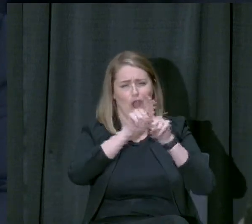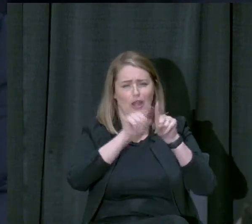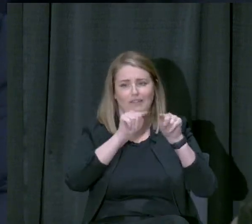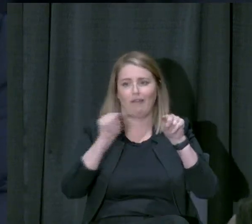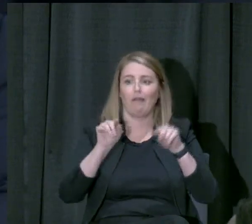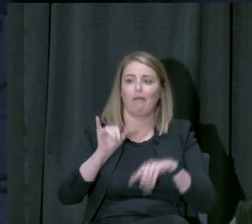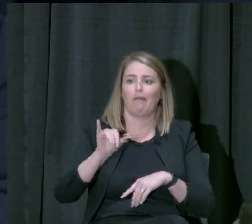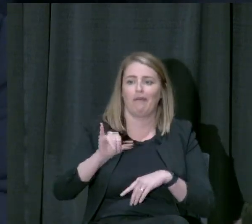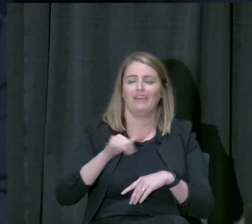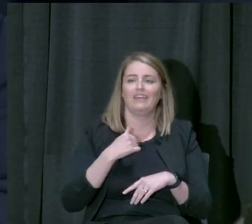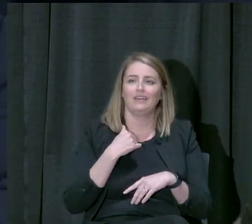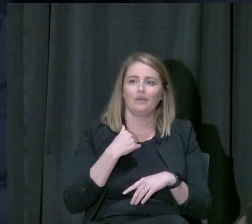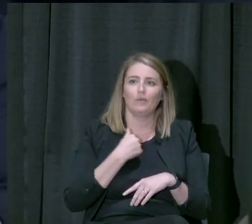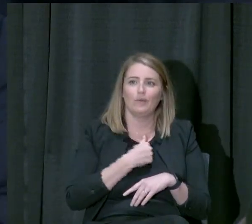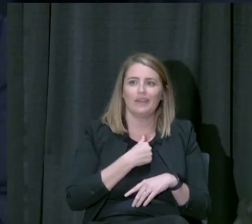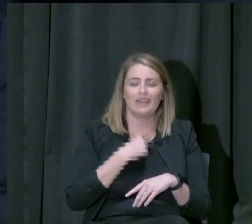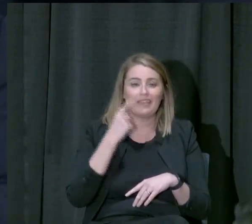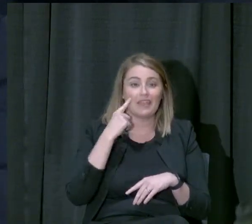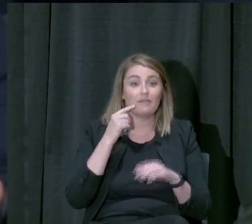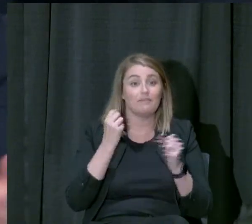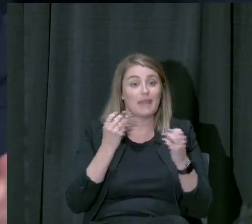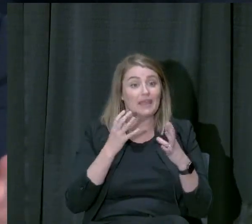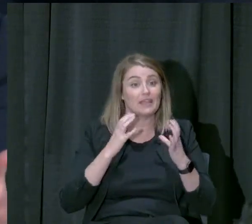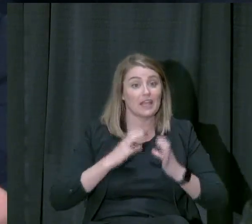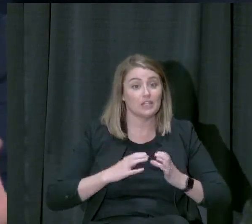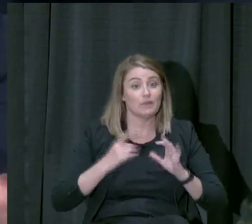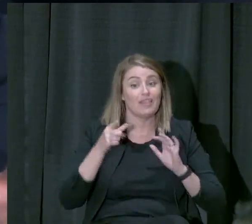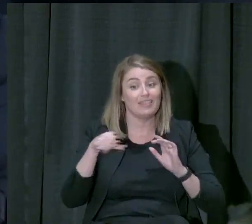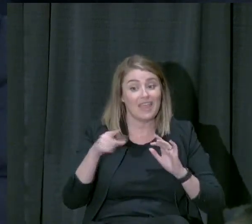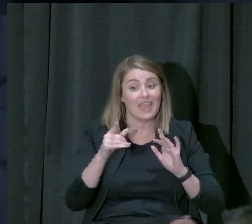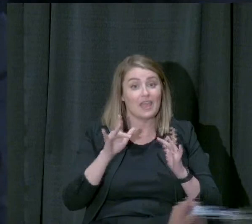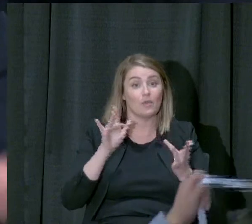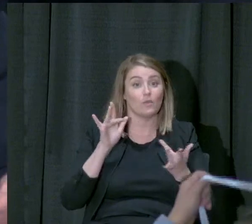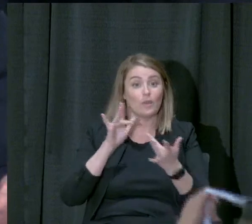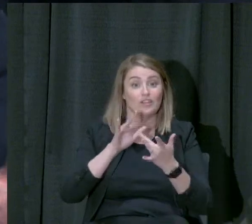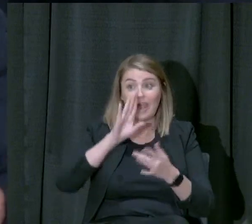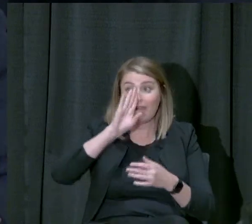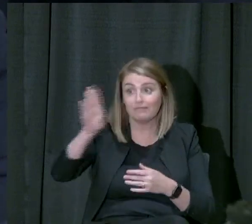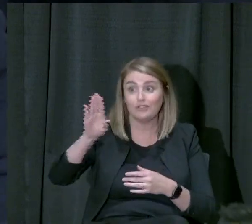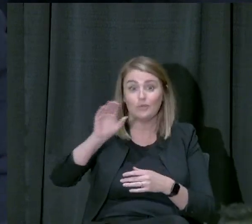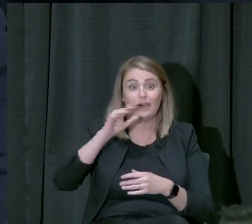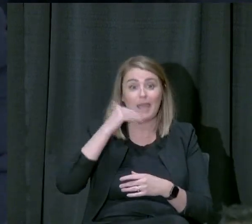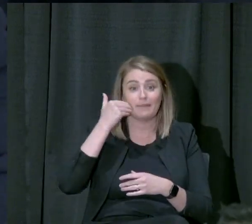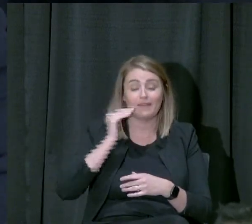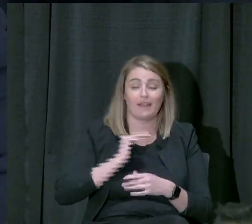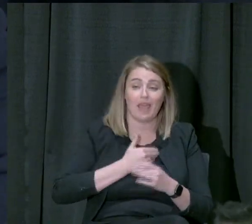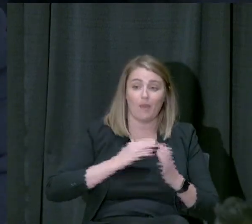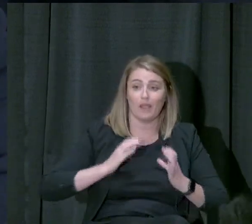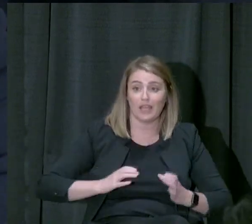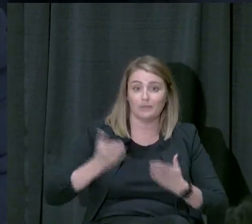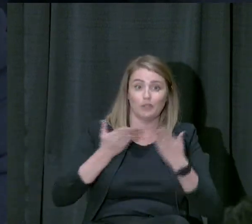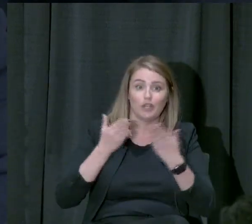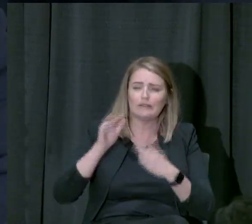actually reach out directly to Amazon. They reach out to our customer service every time they need